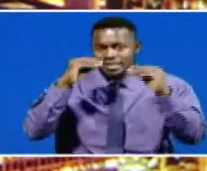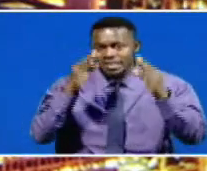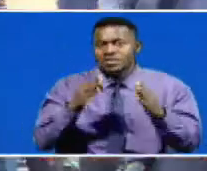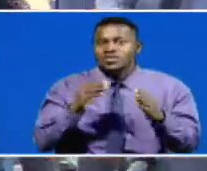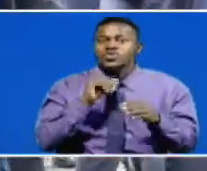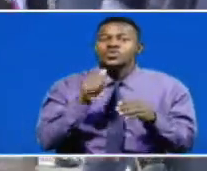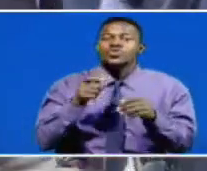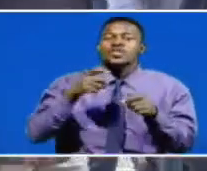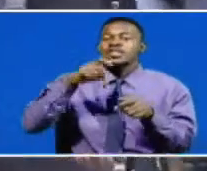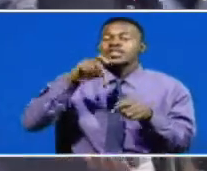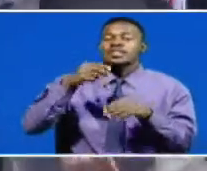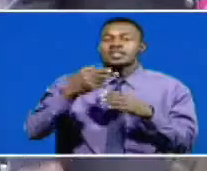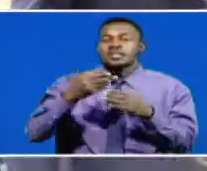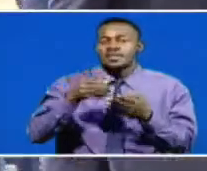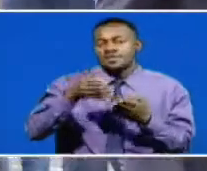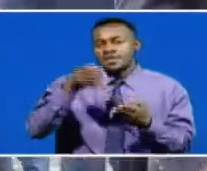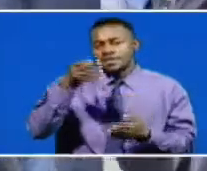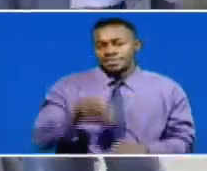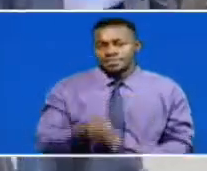report.